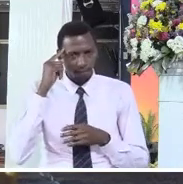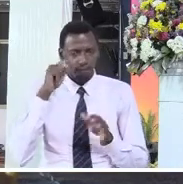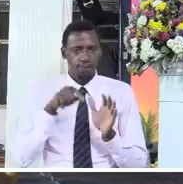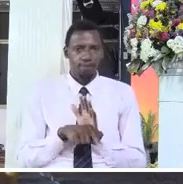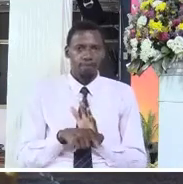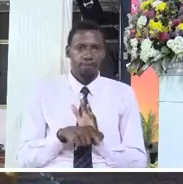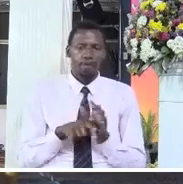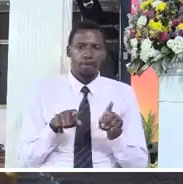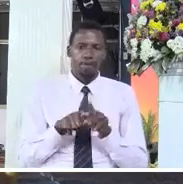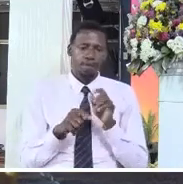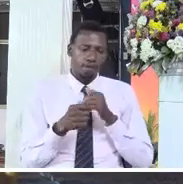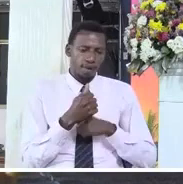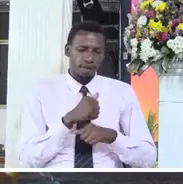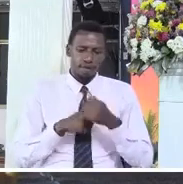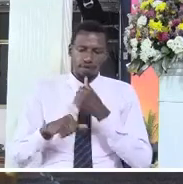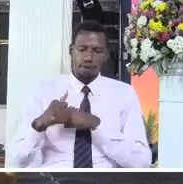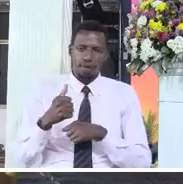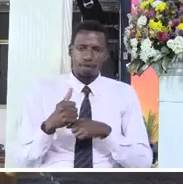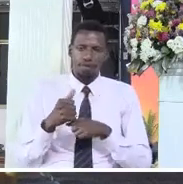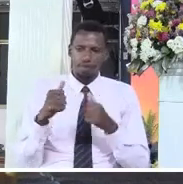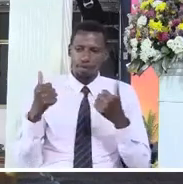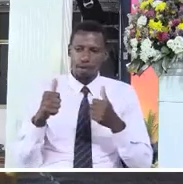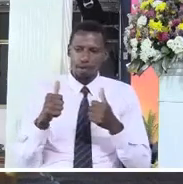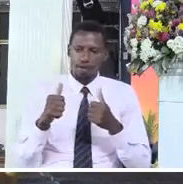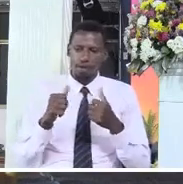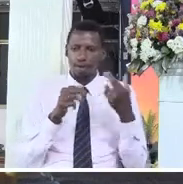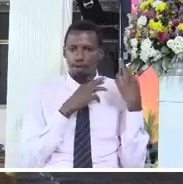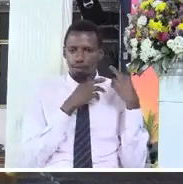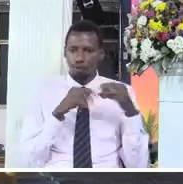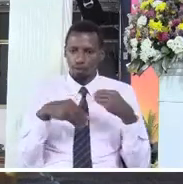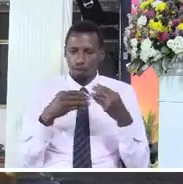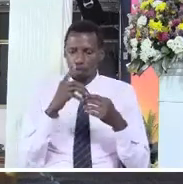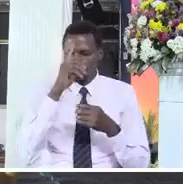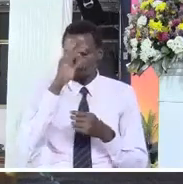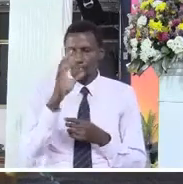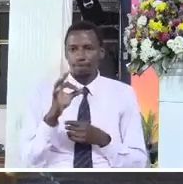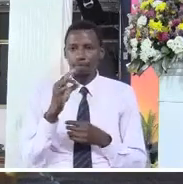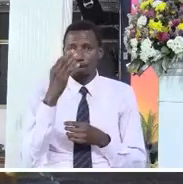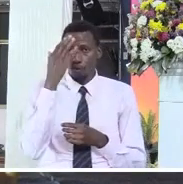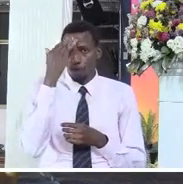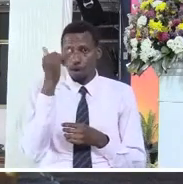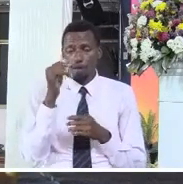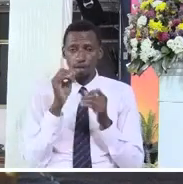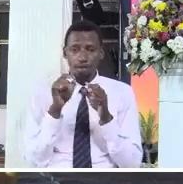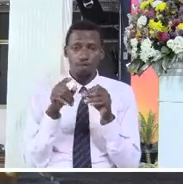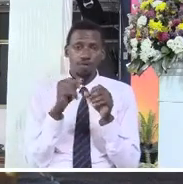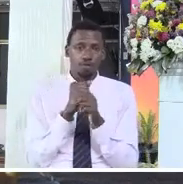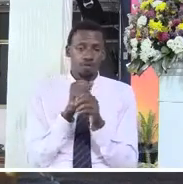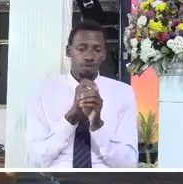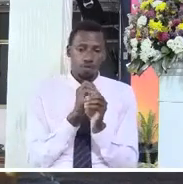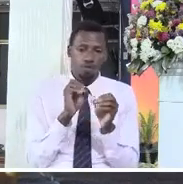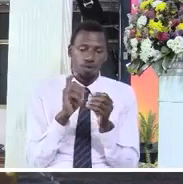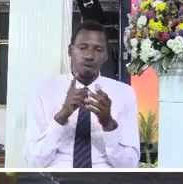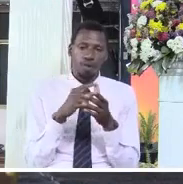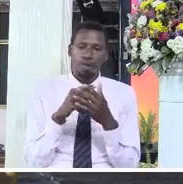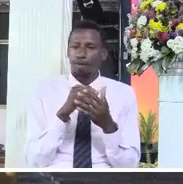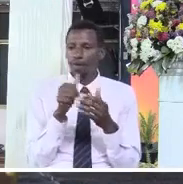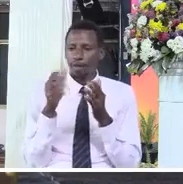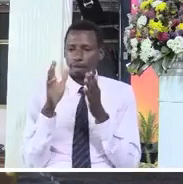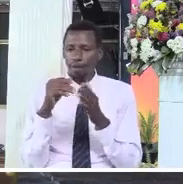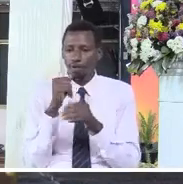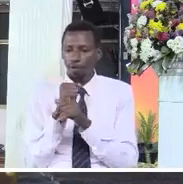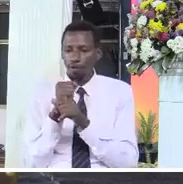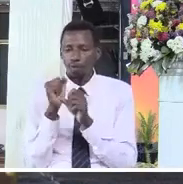be very proactive and take whatever task you're given very seriously, because if you don't do it, then no one else will do it. And